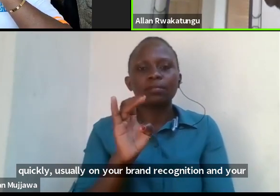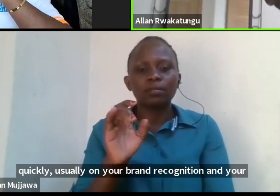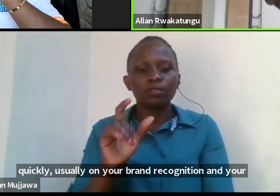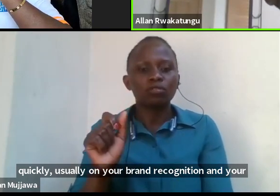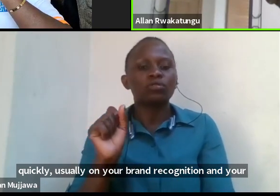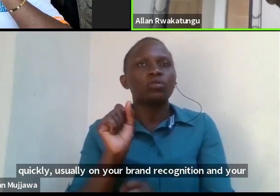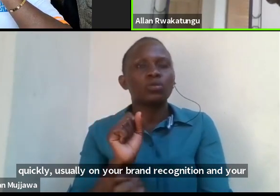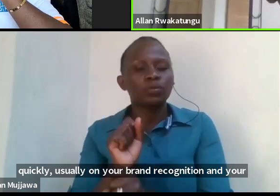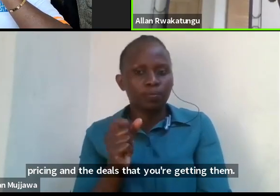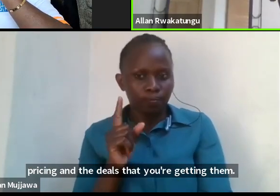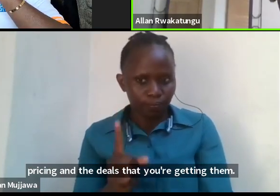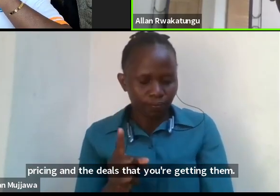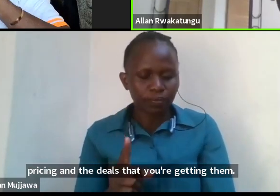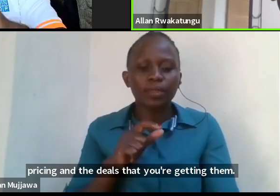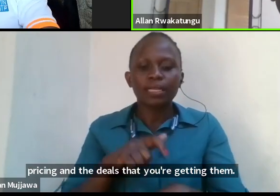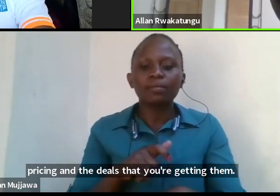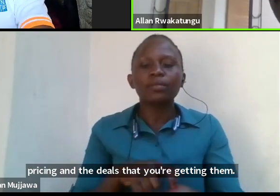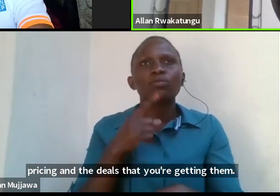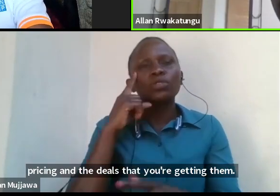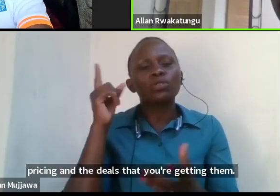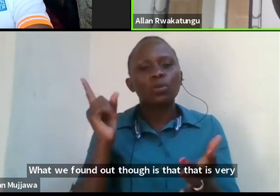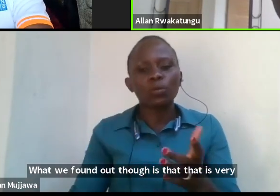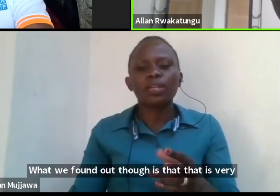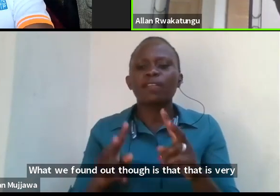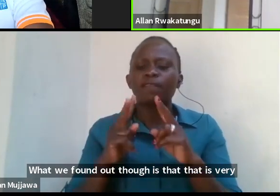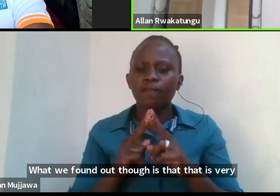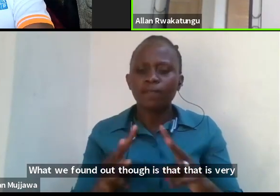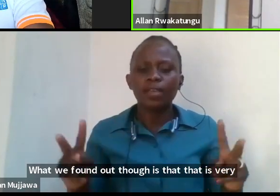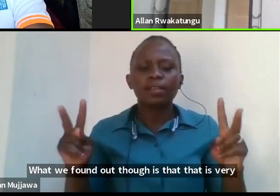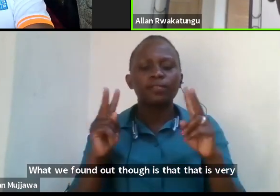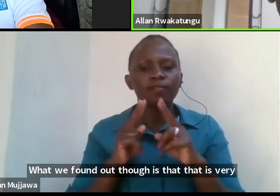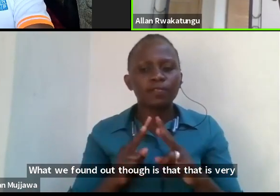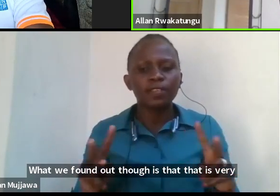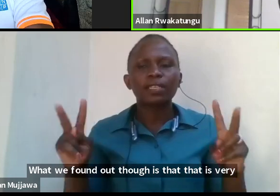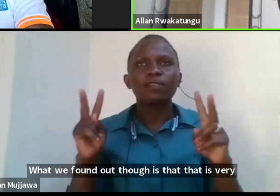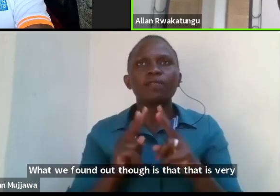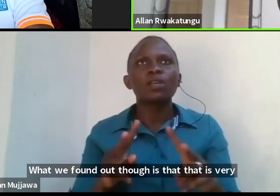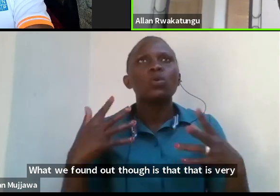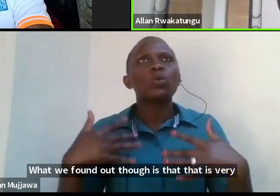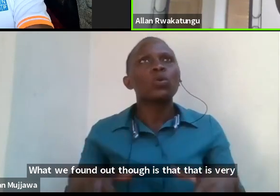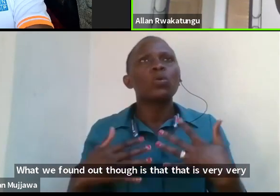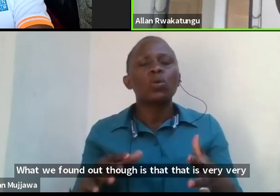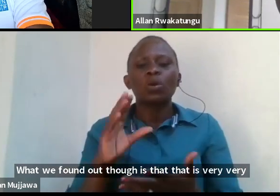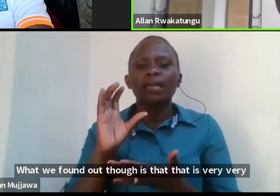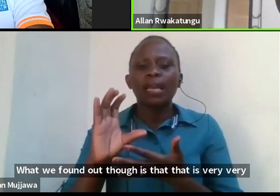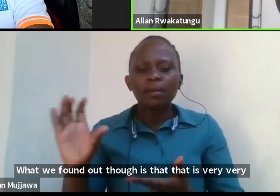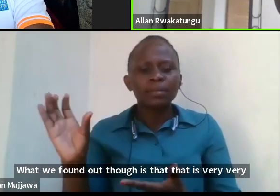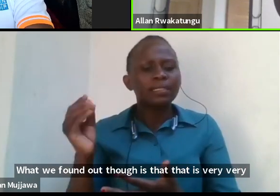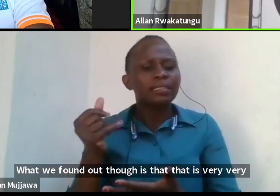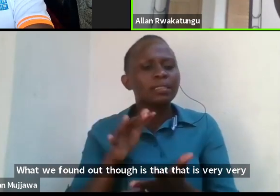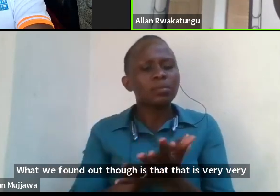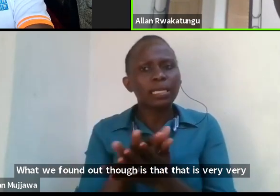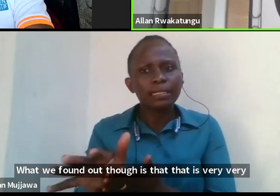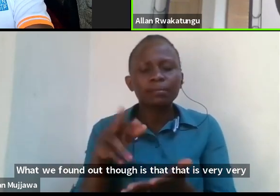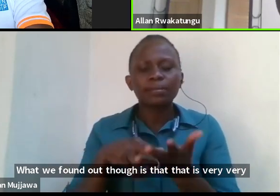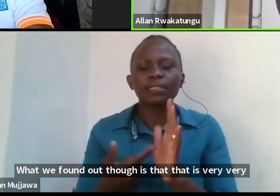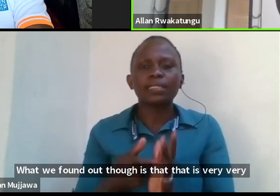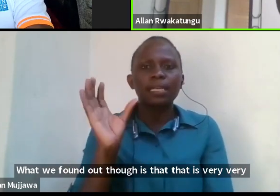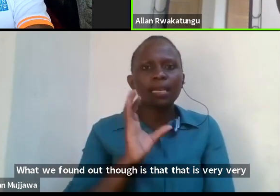What we found out though is that that is very, very capital intensive, And the companies that succeed in that